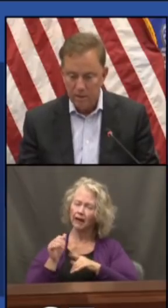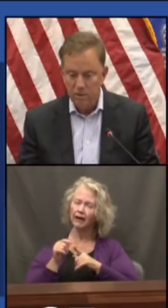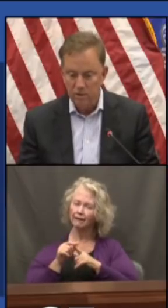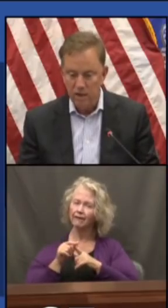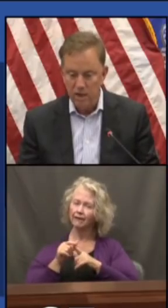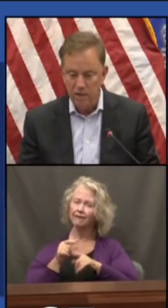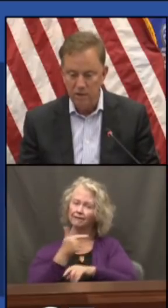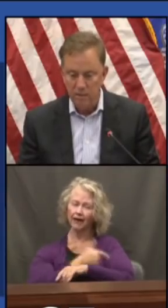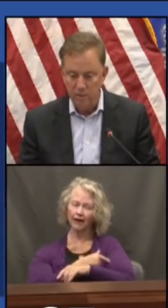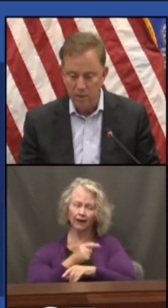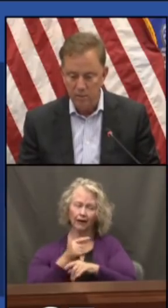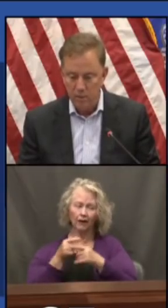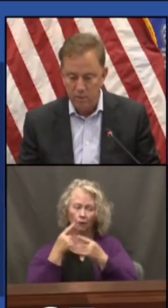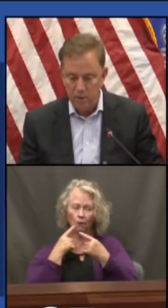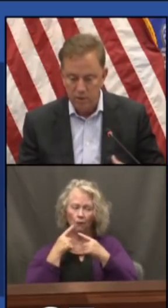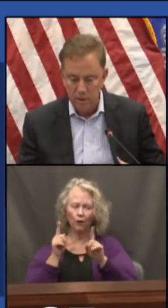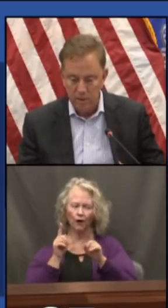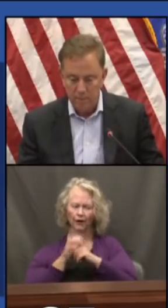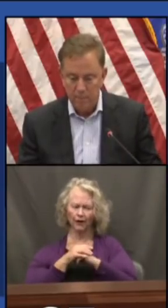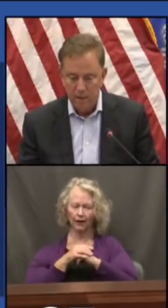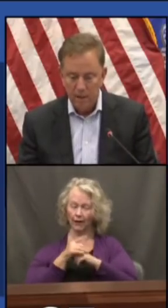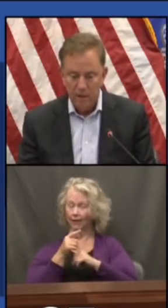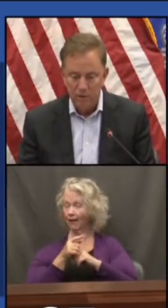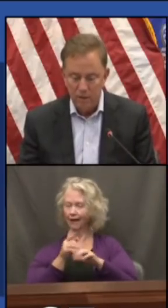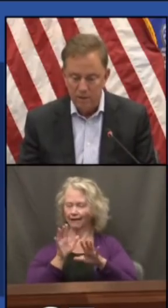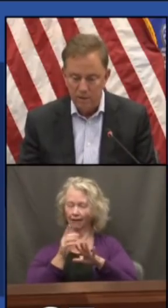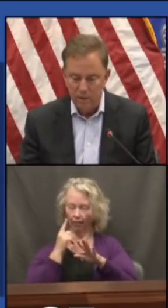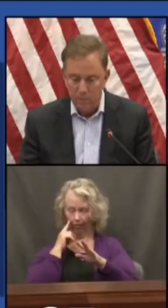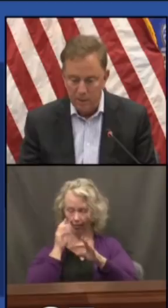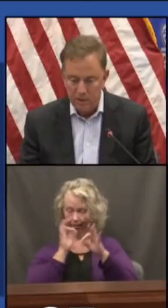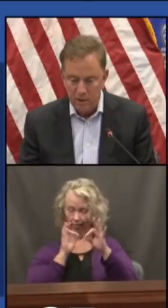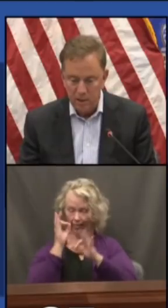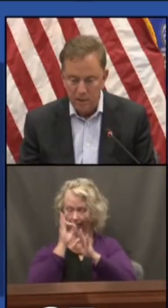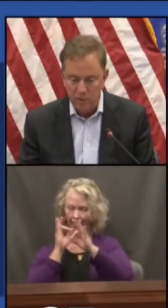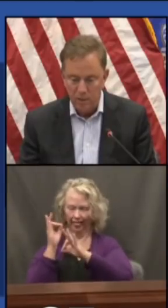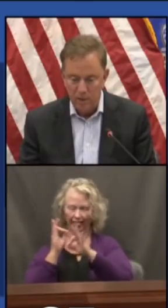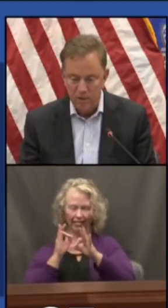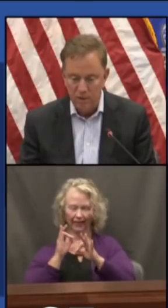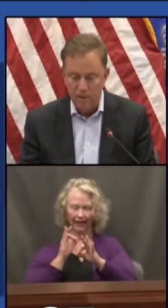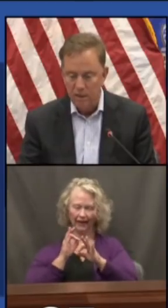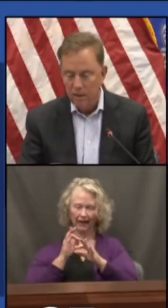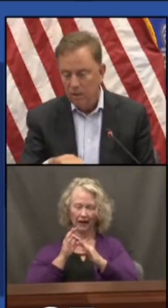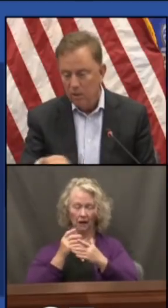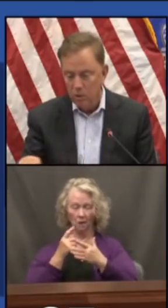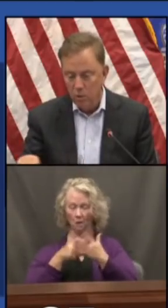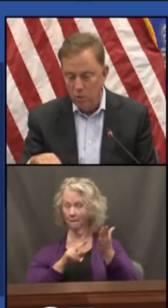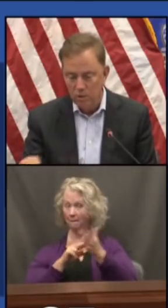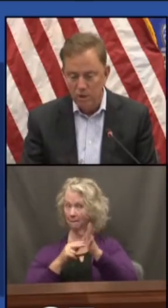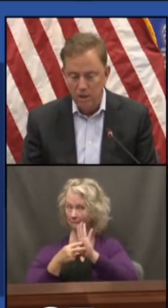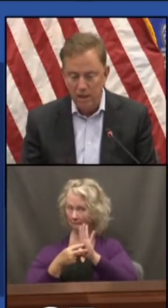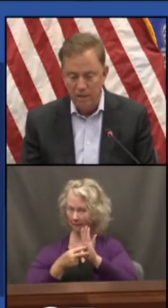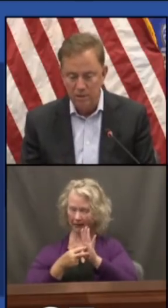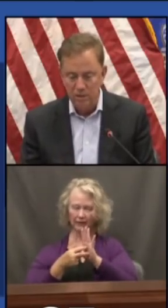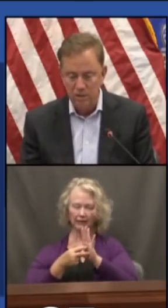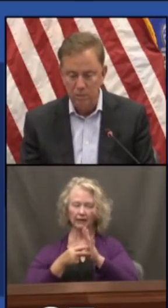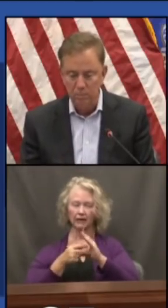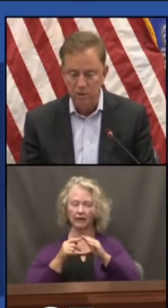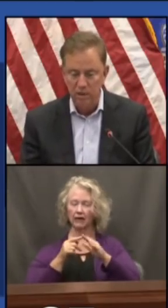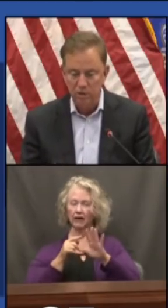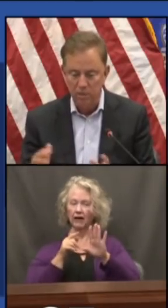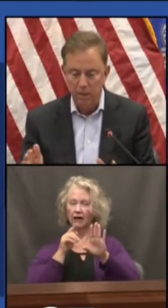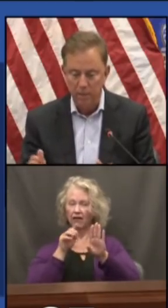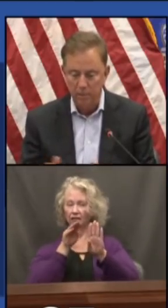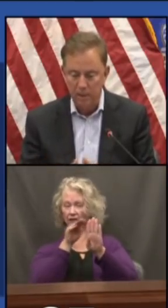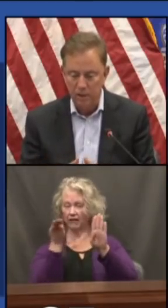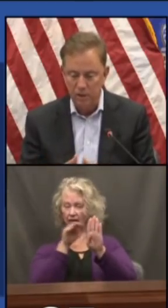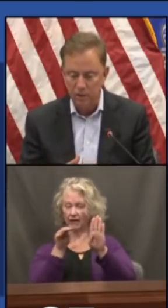Okay, this is an eye exam. Thank you very much. I'll try and tell you with my tired eyes what I see. On the horizontal axis is the